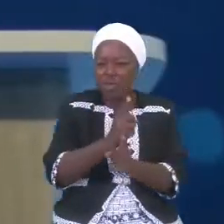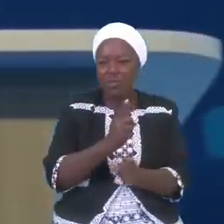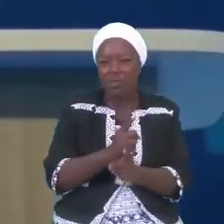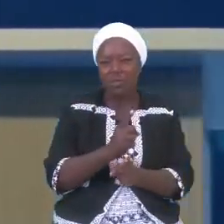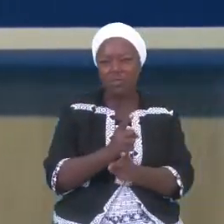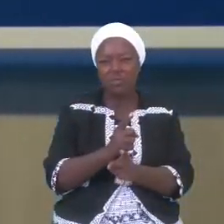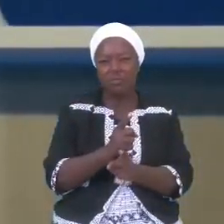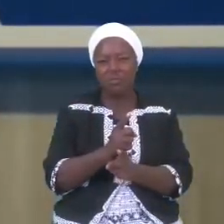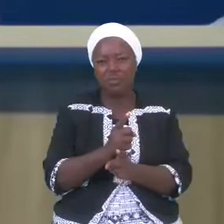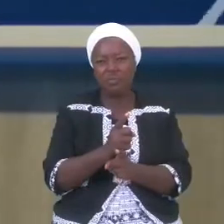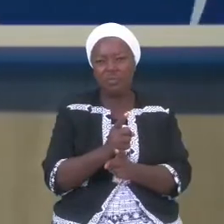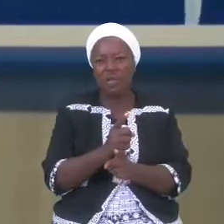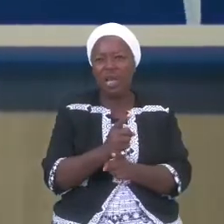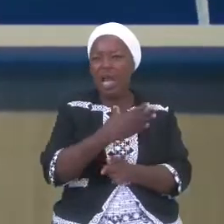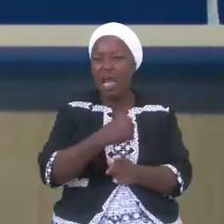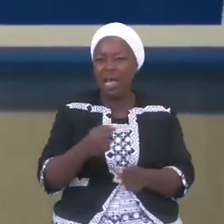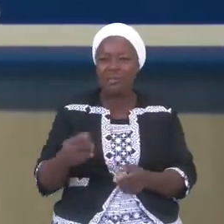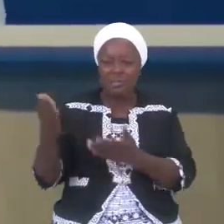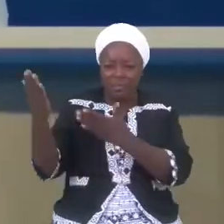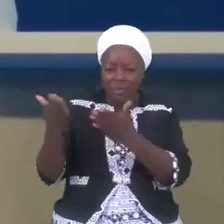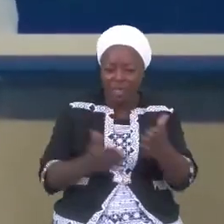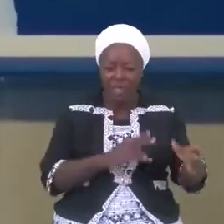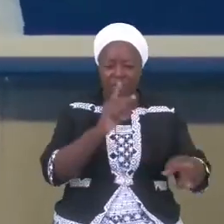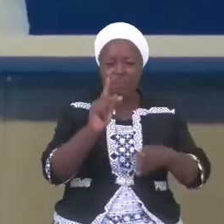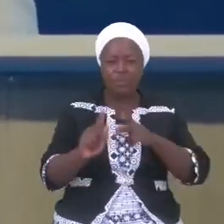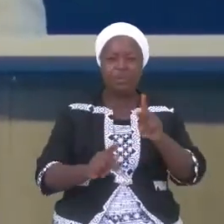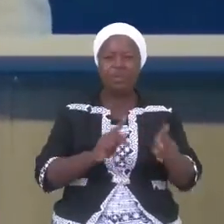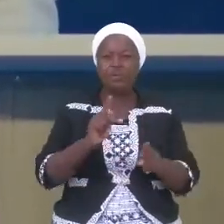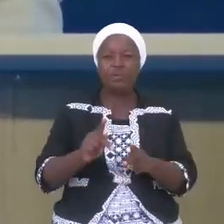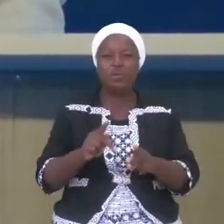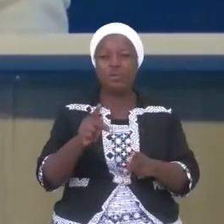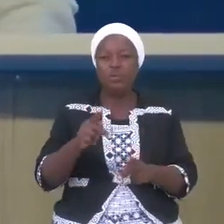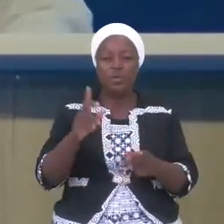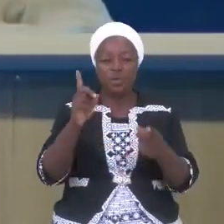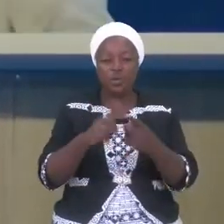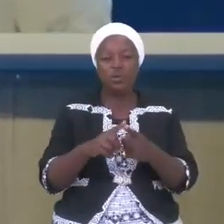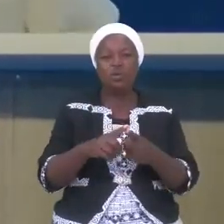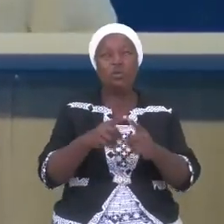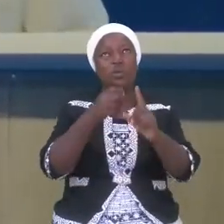justification, and bringing people unto Himself?